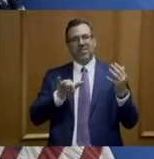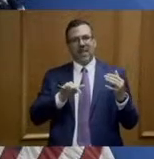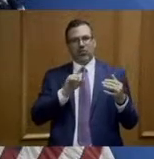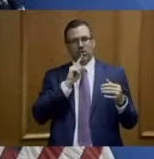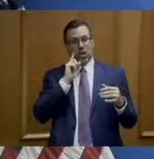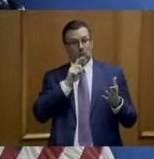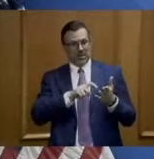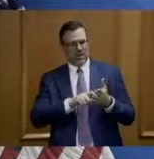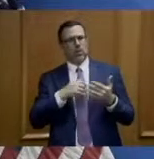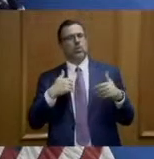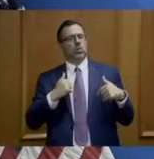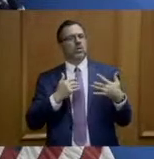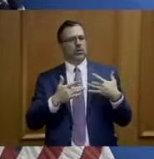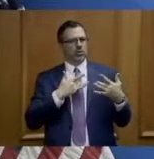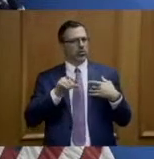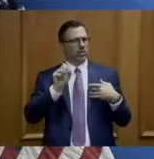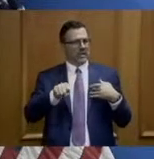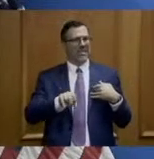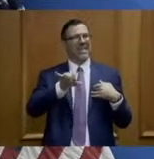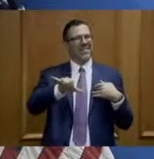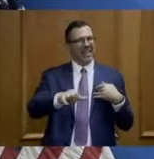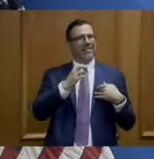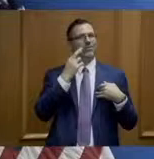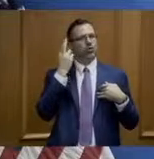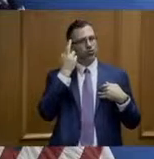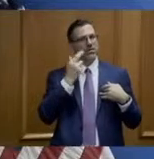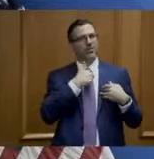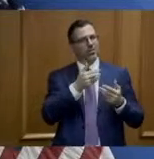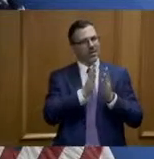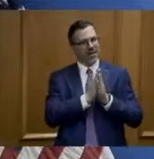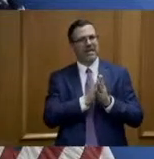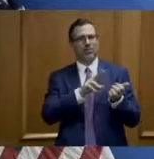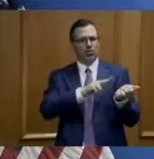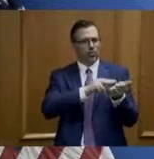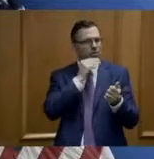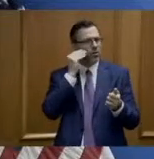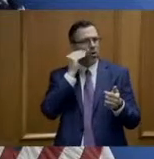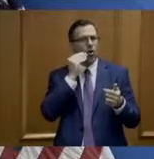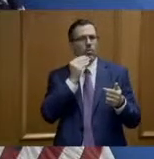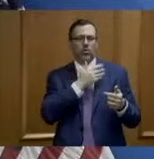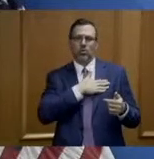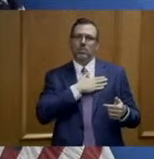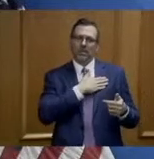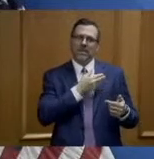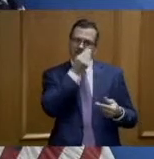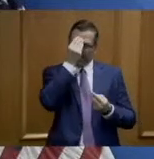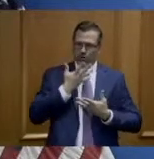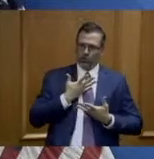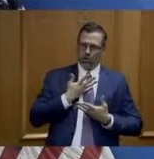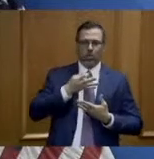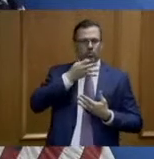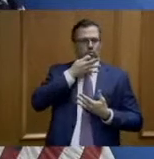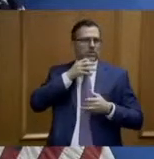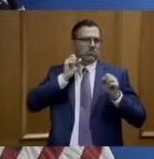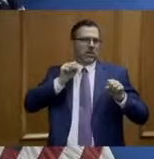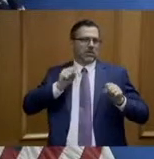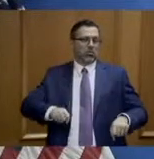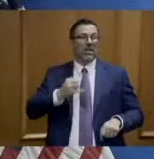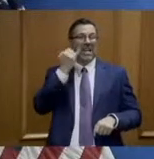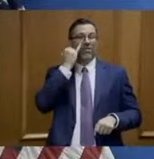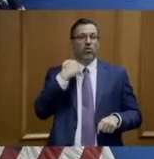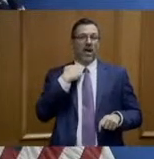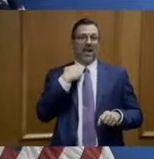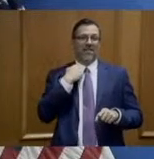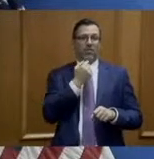required long-term care facilities to provide notification to us as soon as they have cases. 2 or more cases. It's